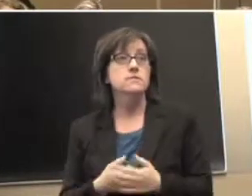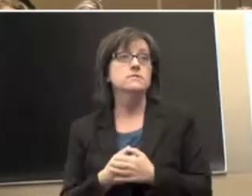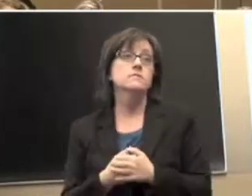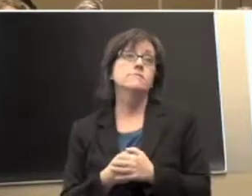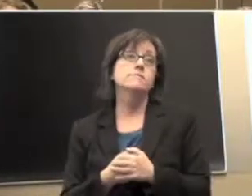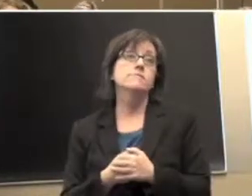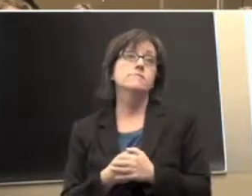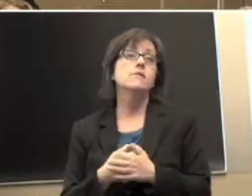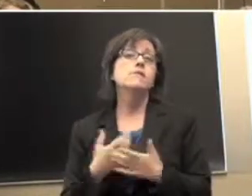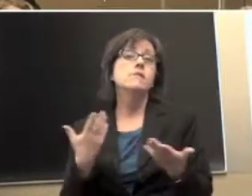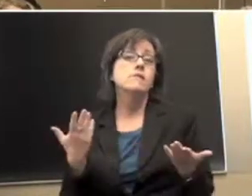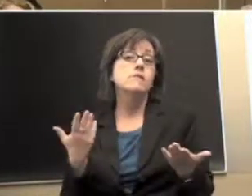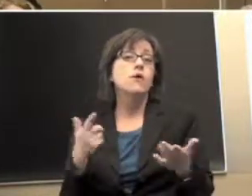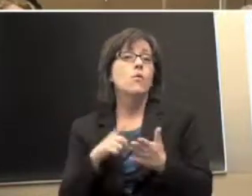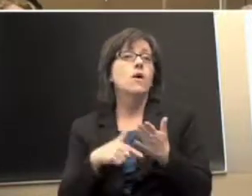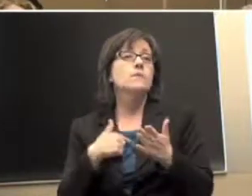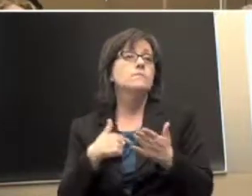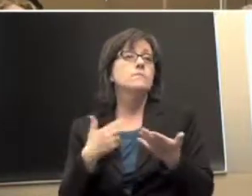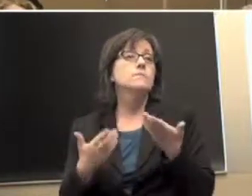What might I do?